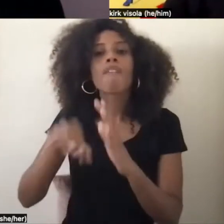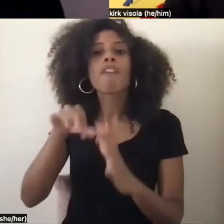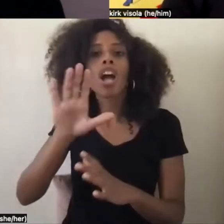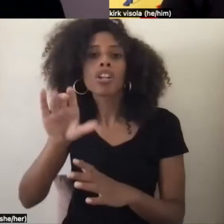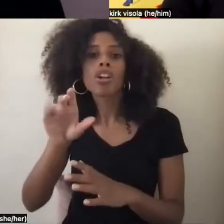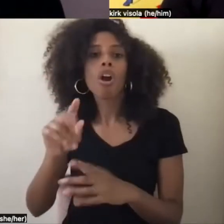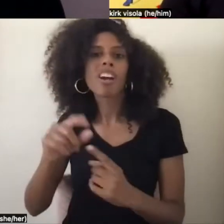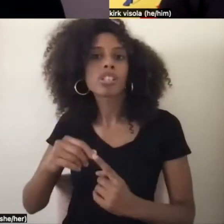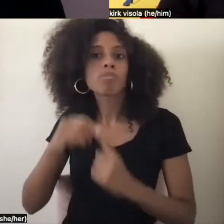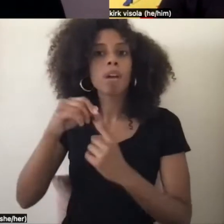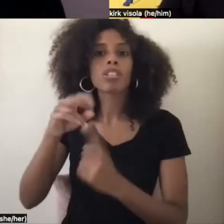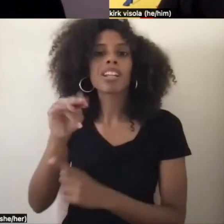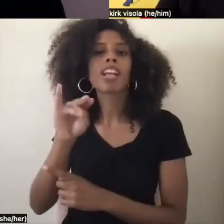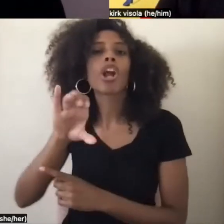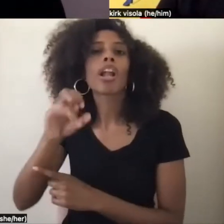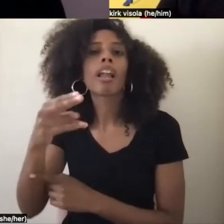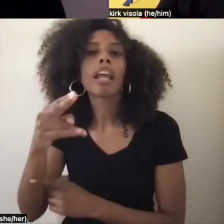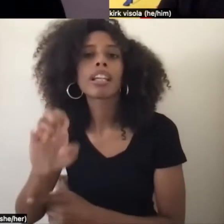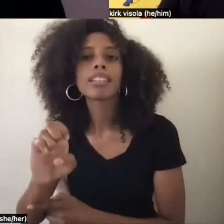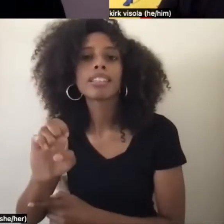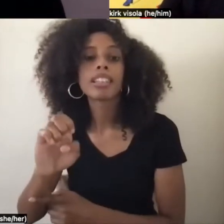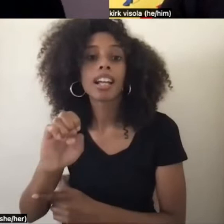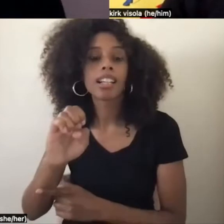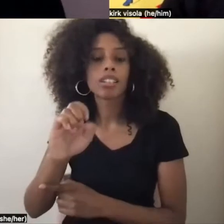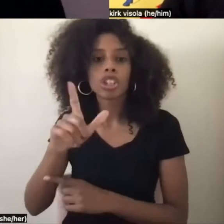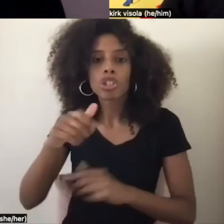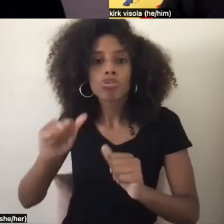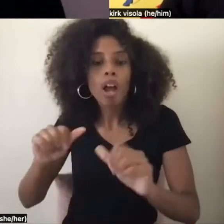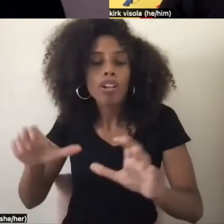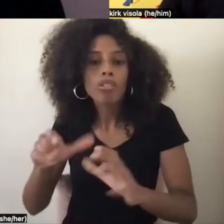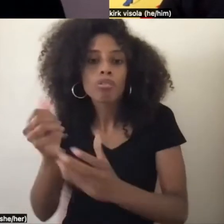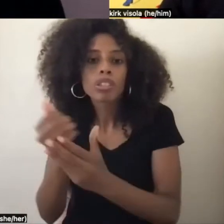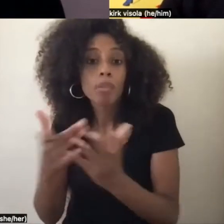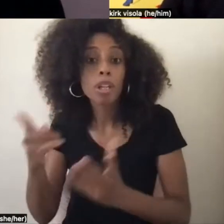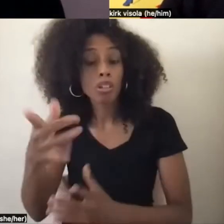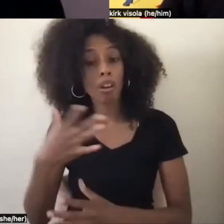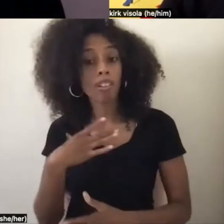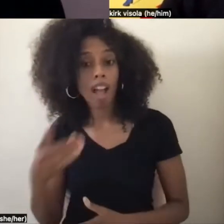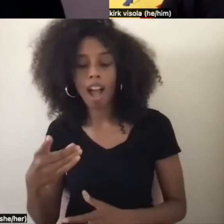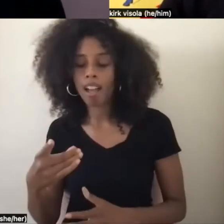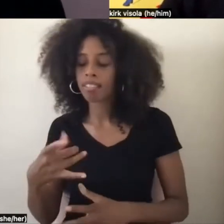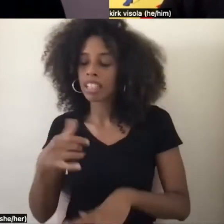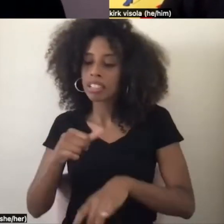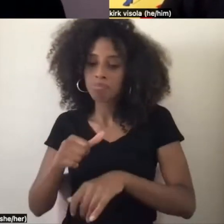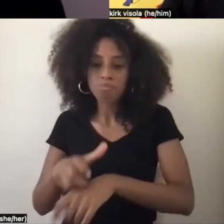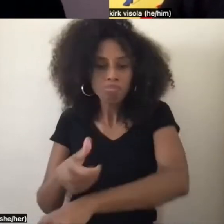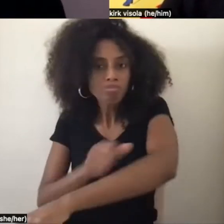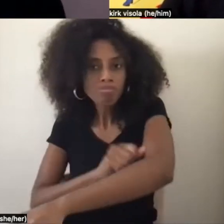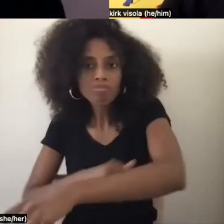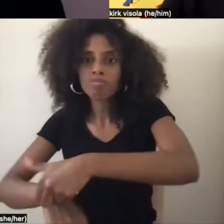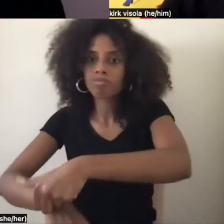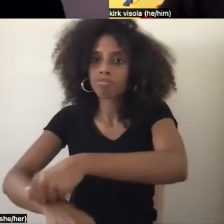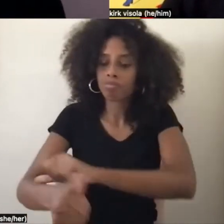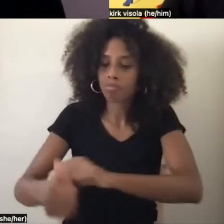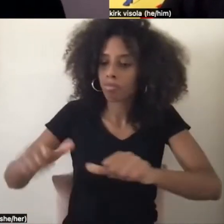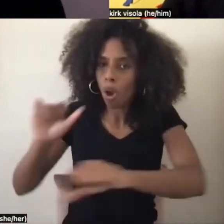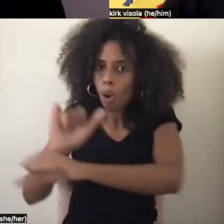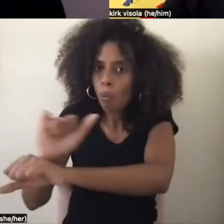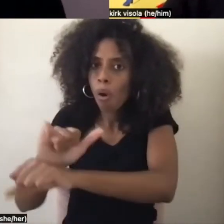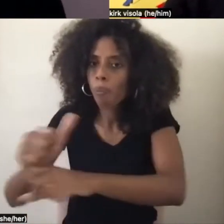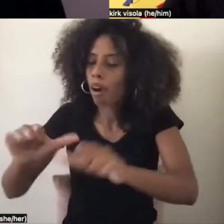like, try to do something that you like to do. And just keep grinding, for lack of a better term. Just create and try to have